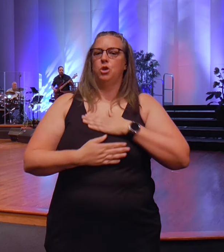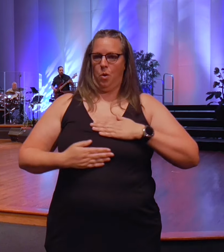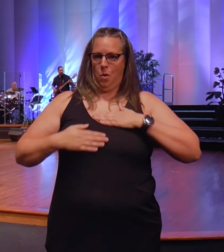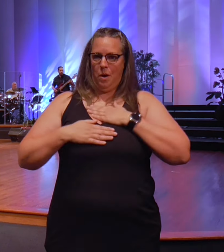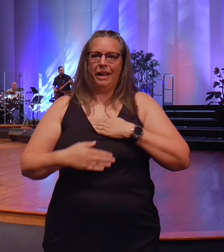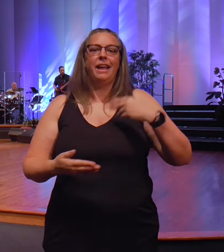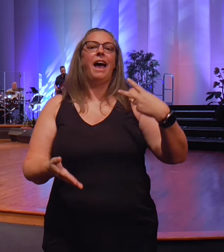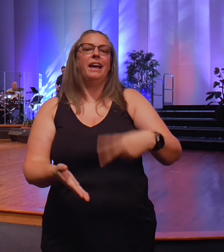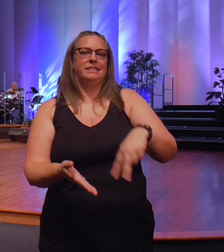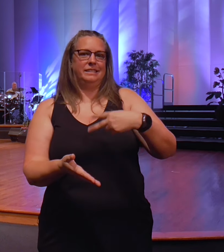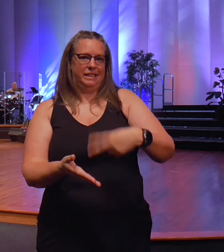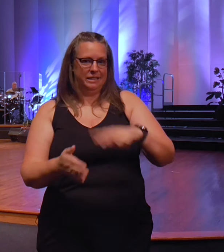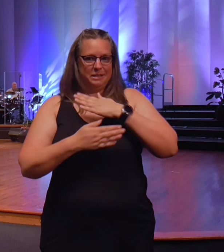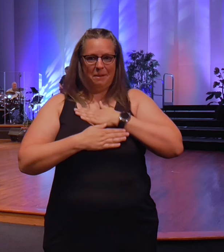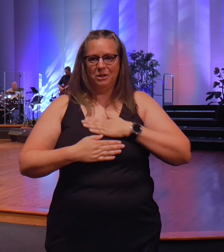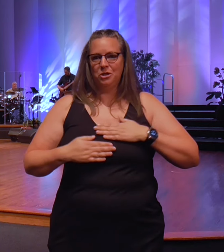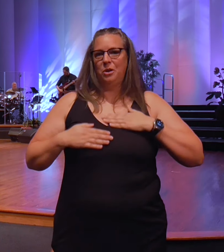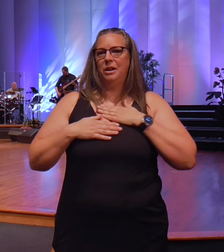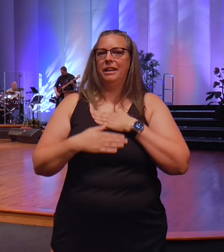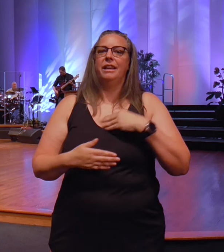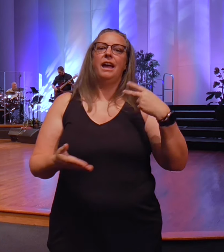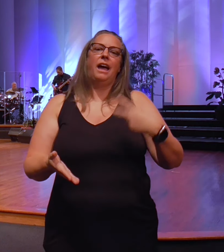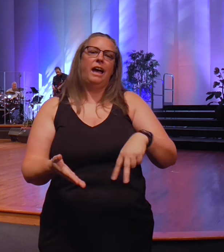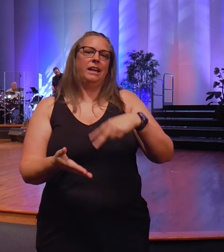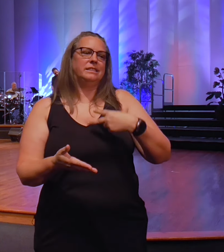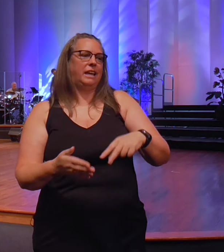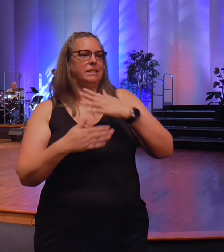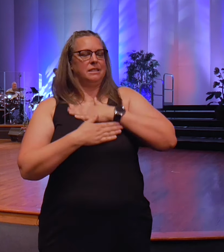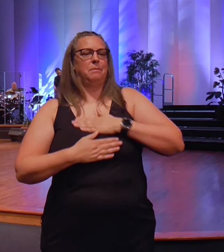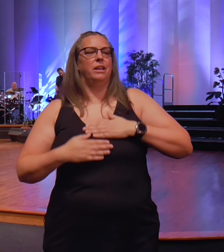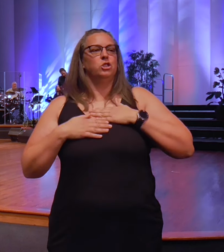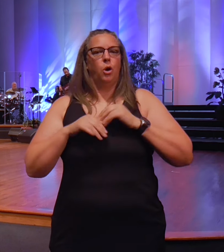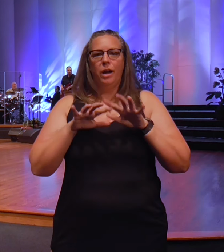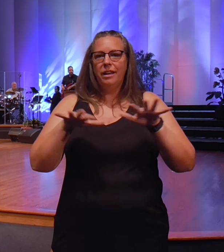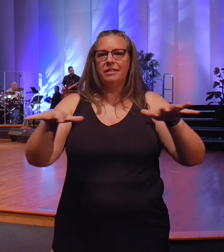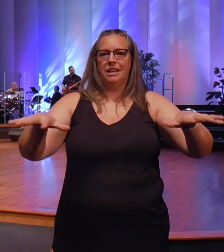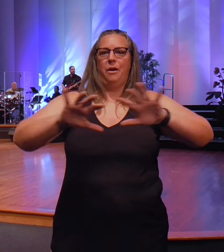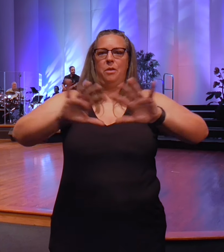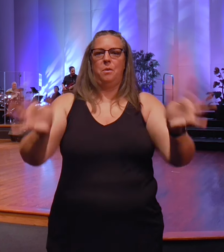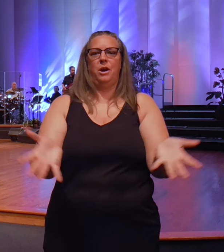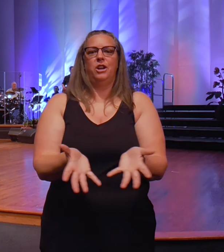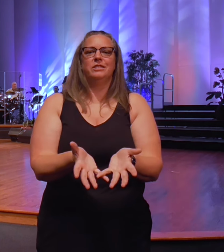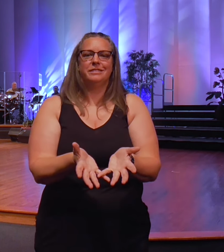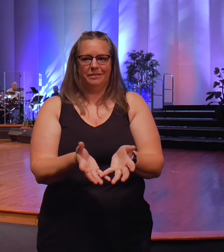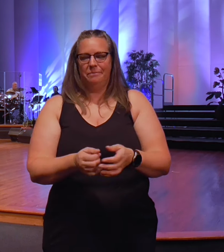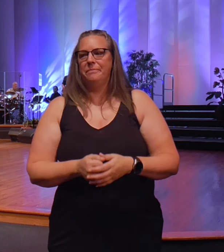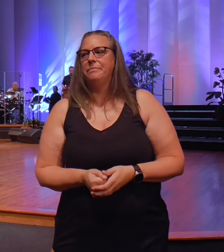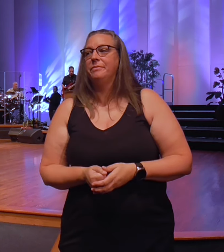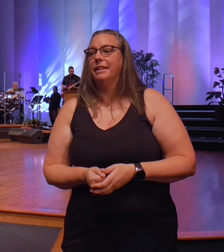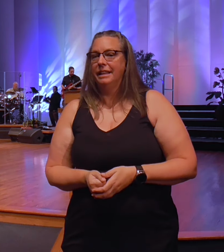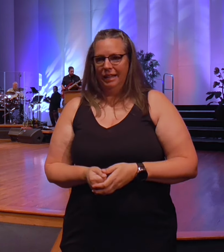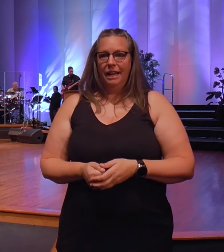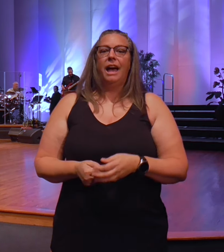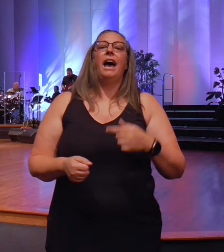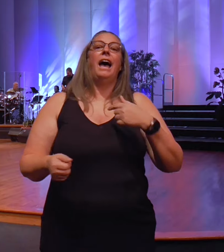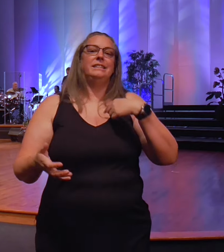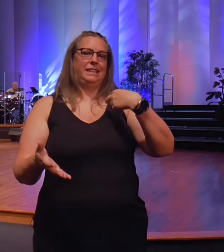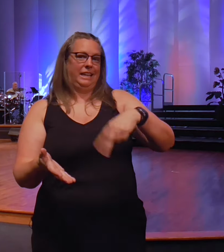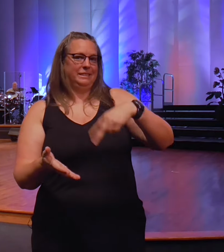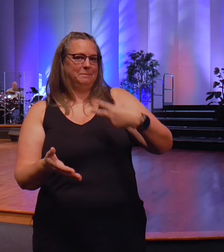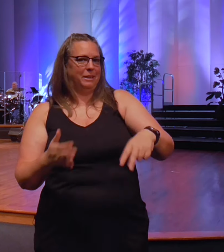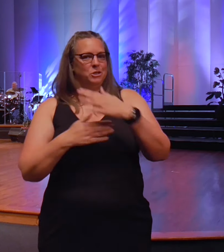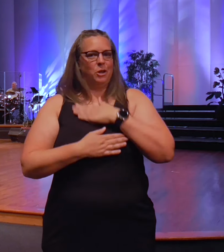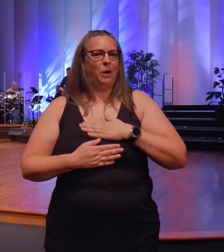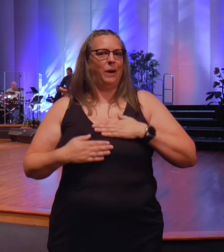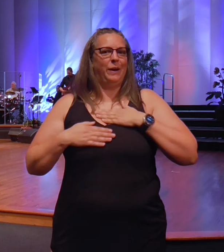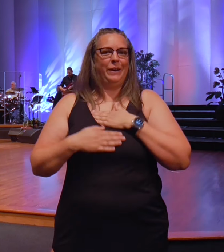my joy. I dance my joy. I dance my joy into the world. I do. I